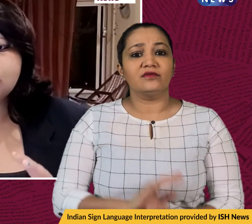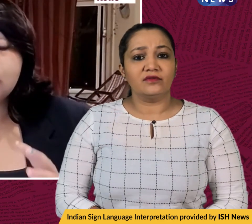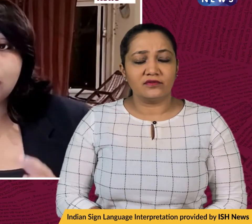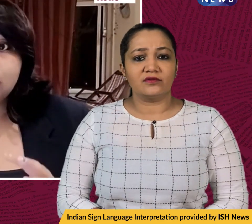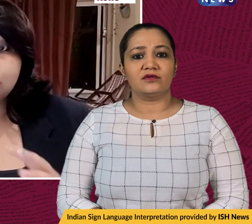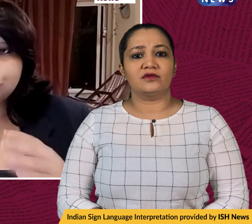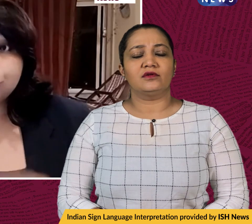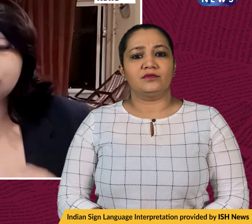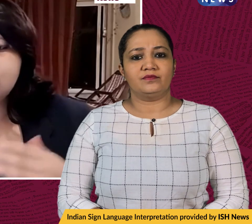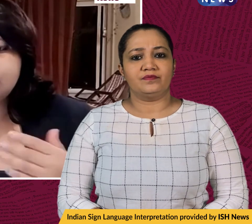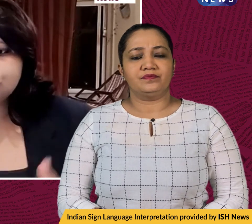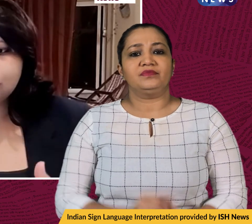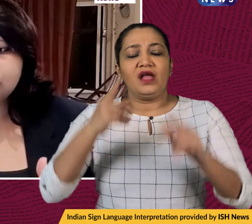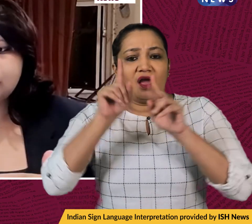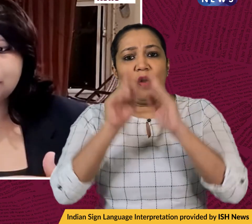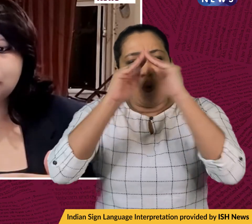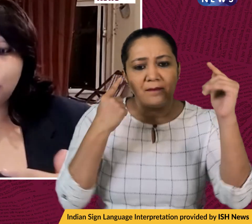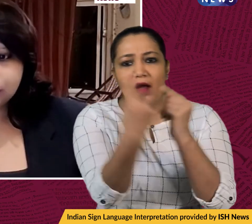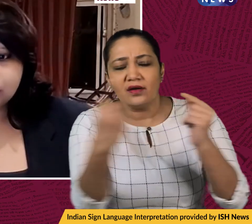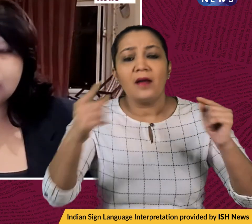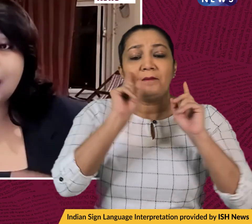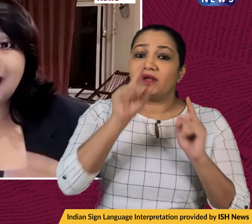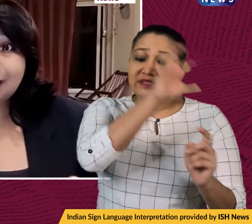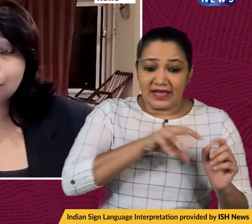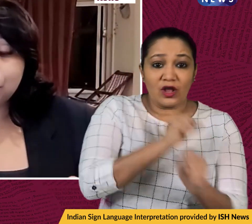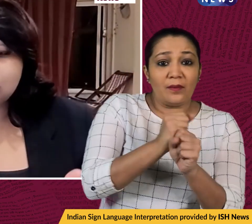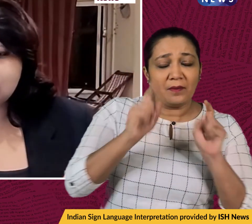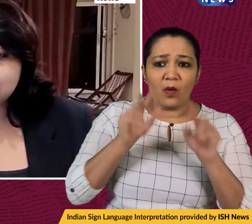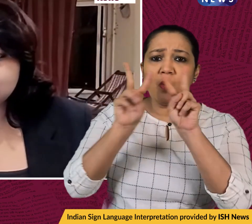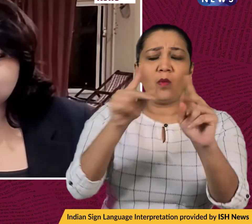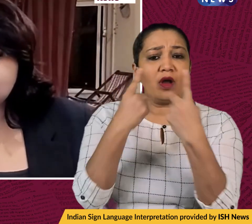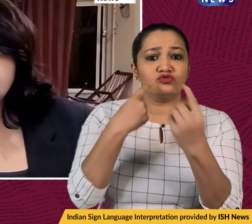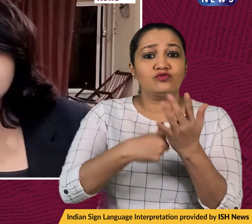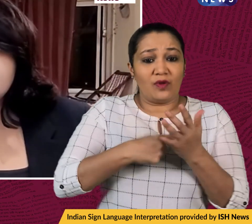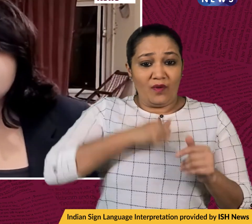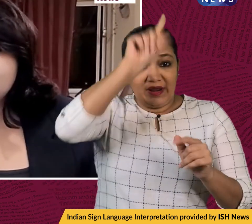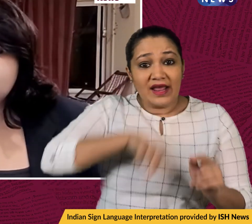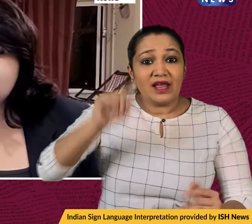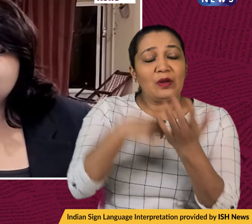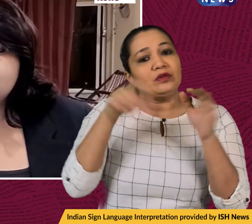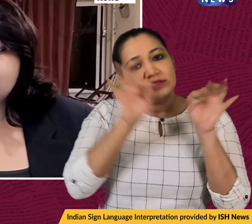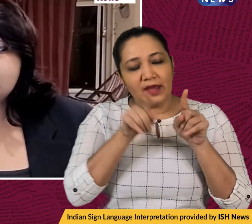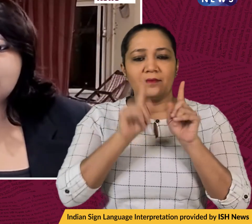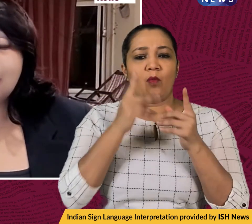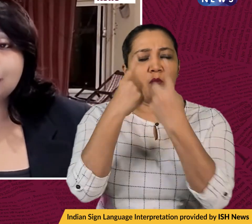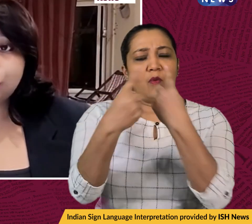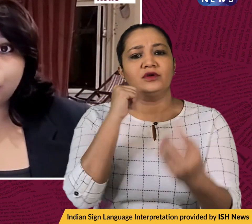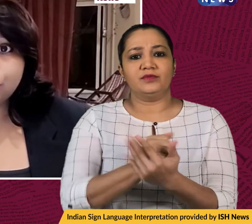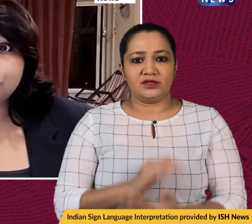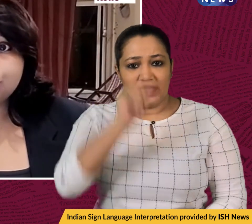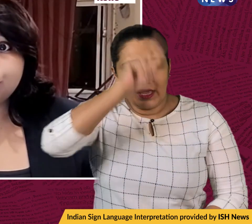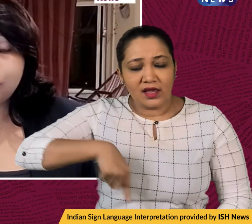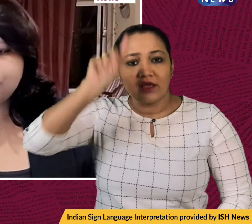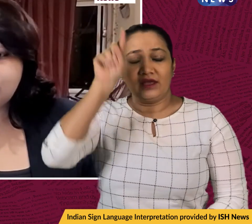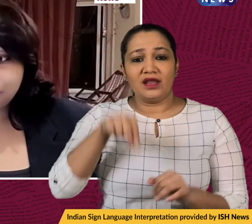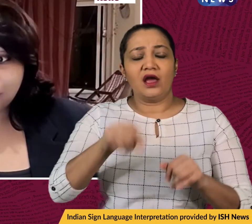states should ensure that they're being monitored as per national guidelines. In the meantime, India has